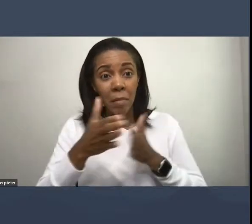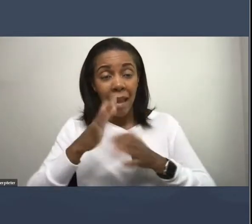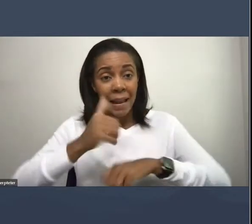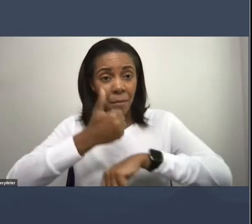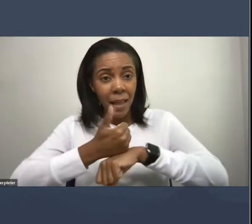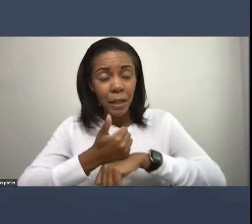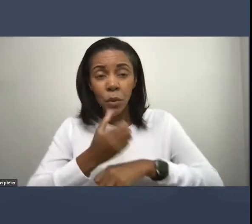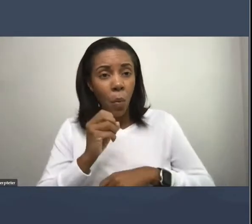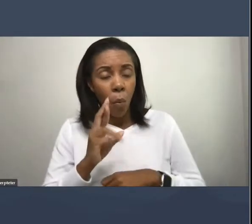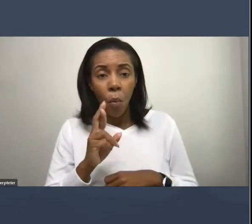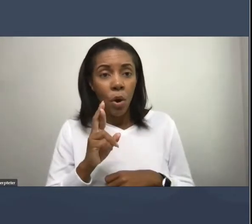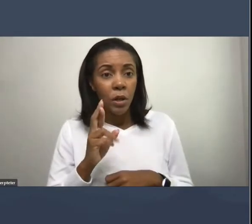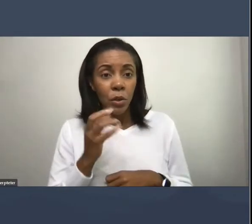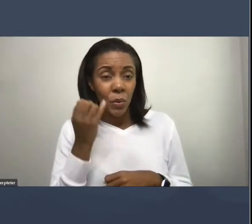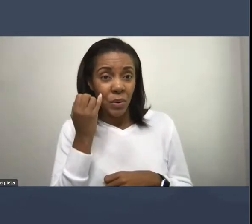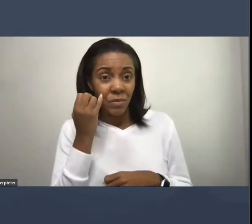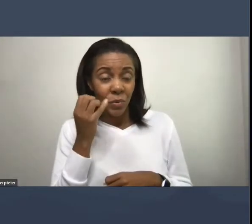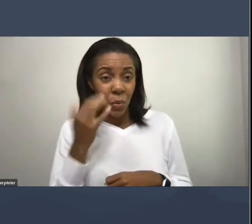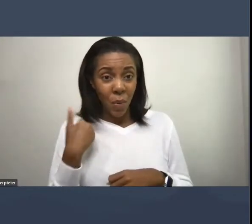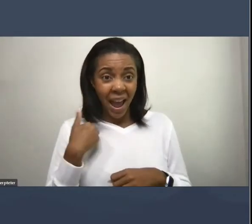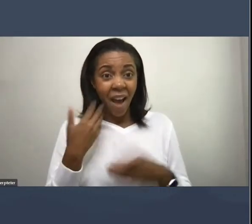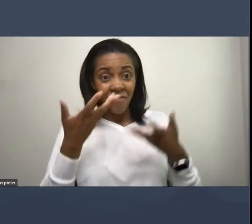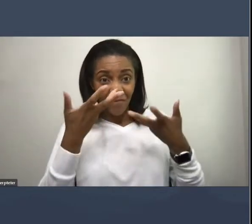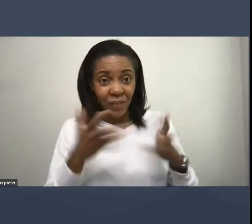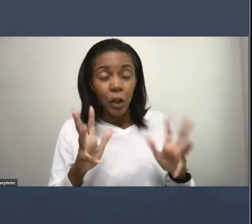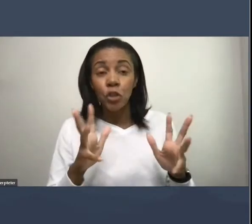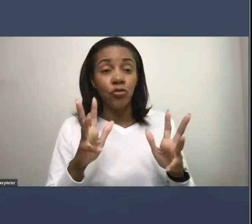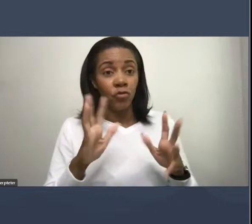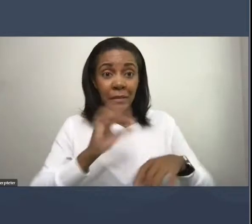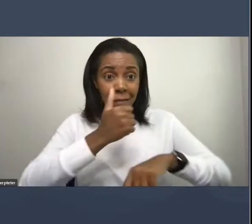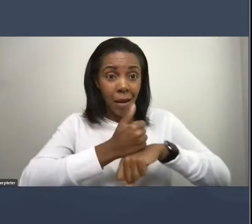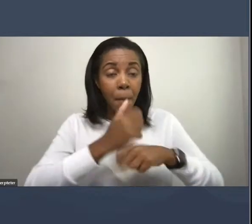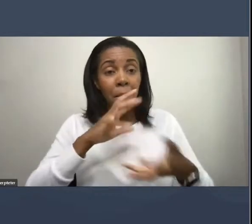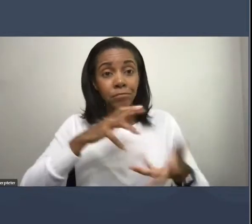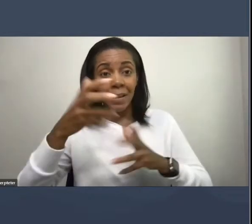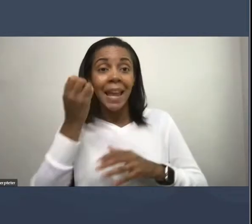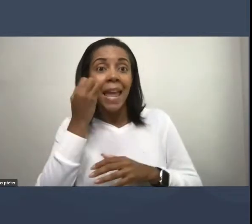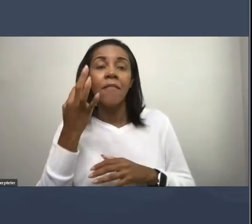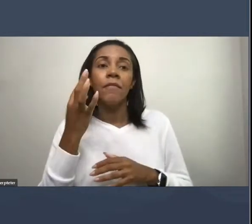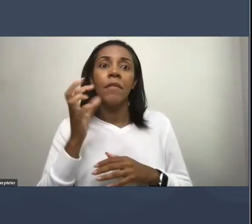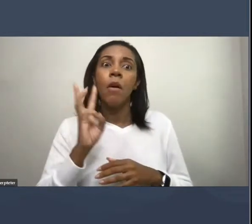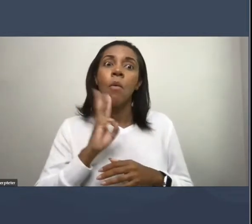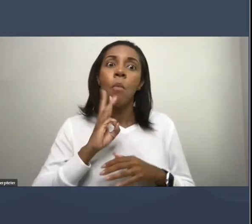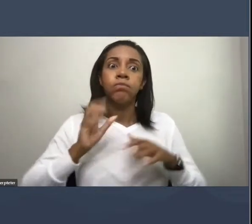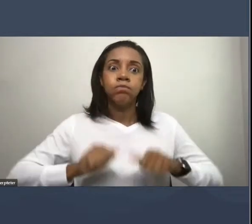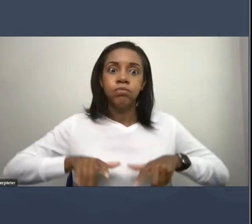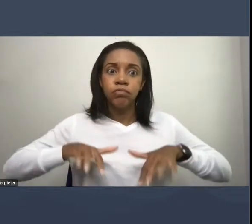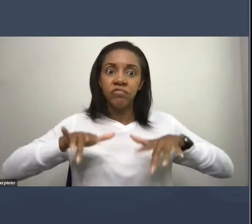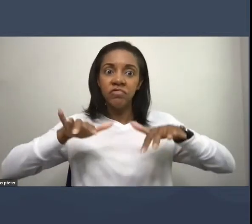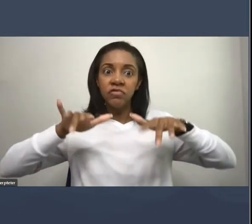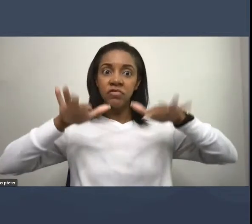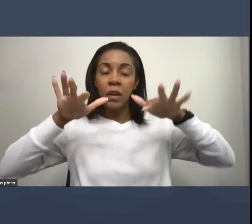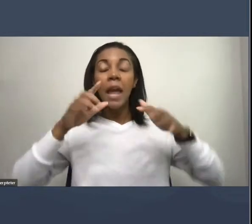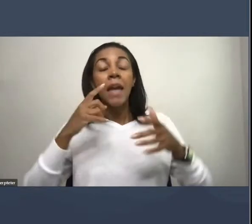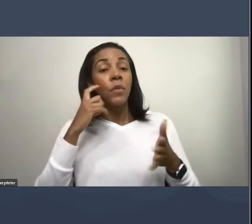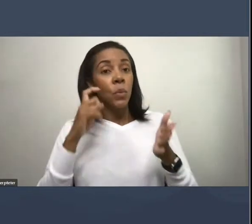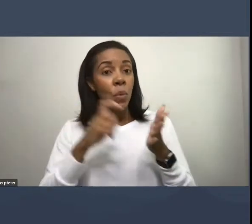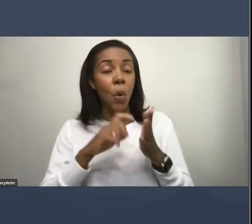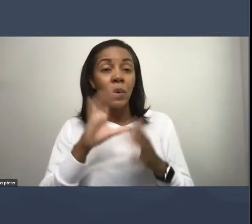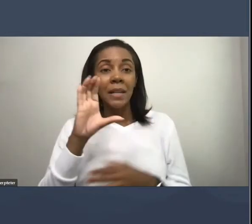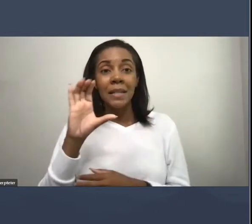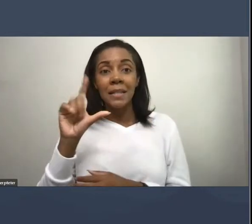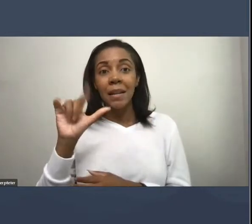you have anything in case we have some massive flood? If you've been looking at the effects of climate change and stuff, I guess that's